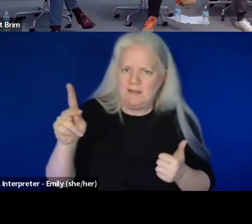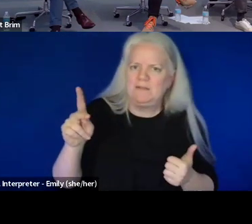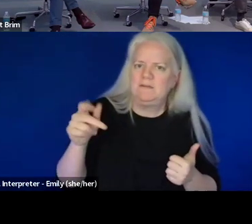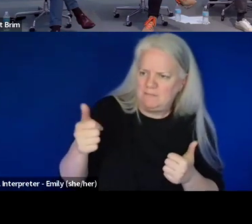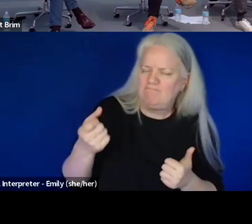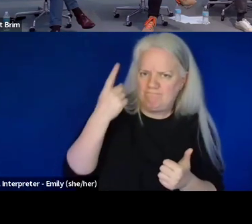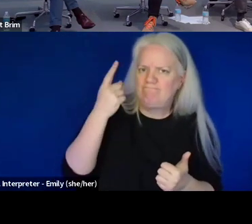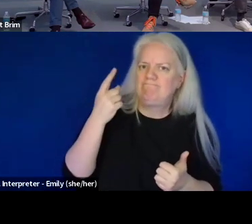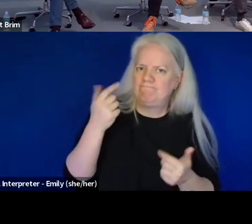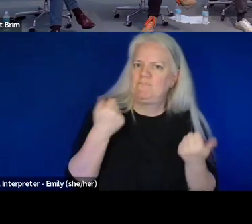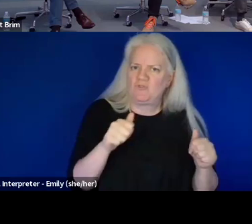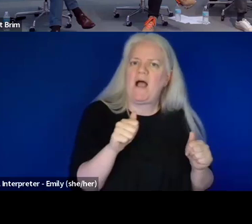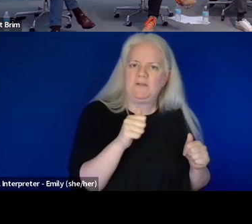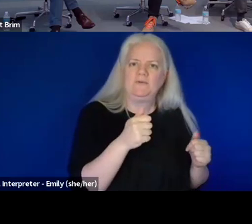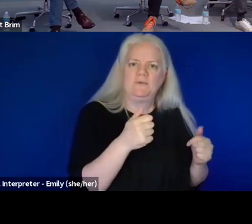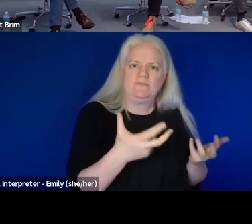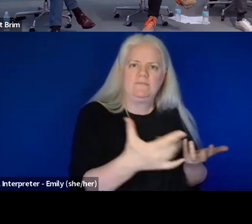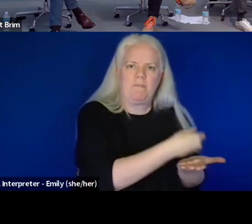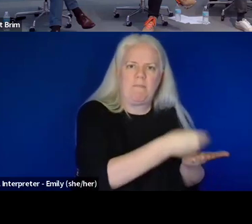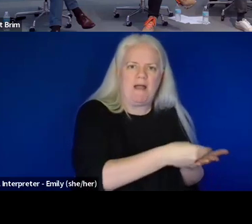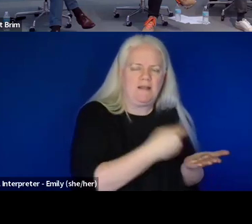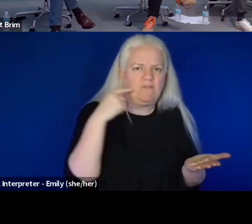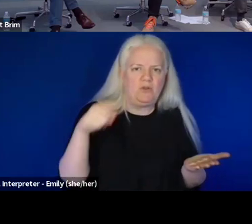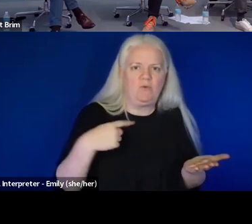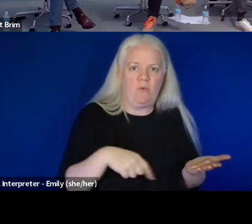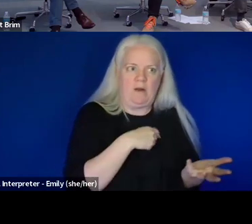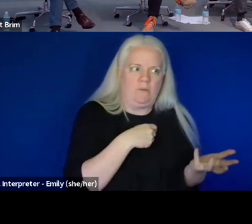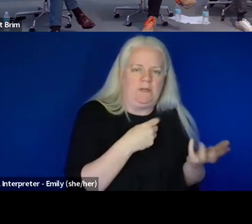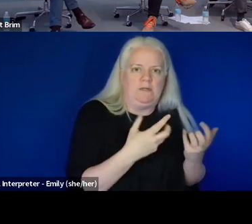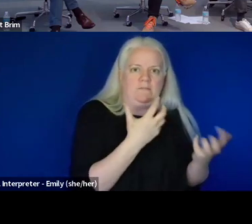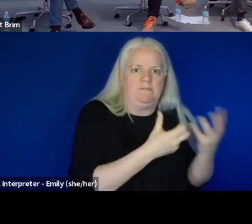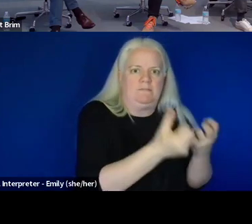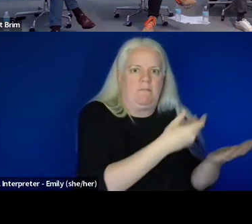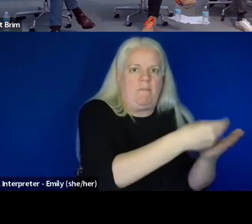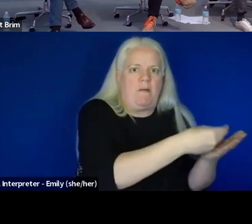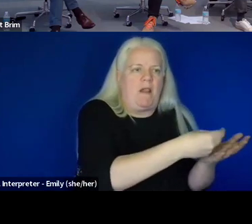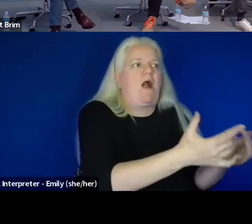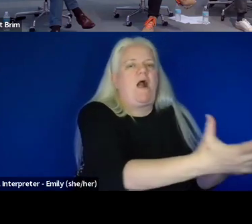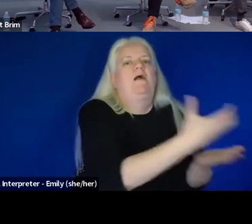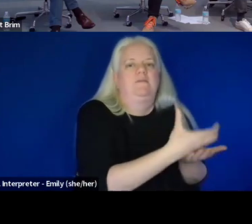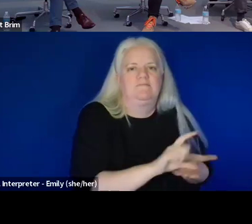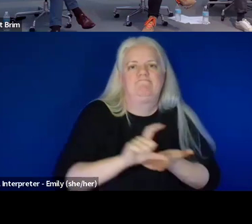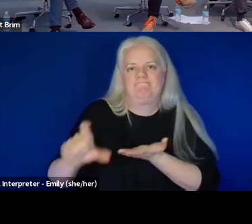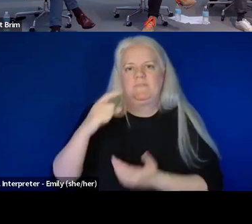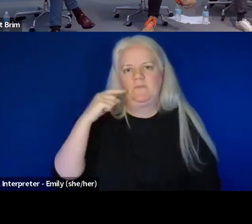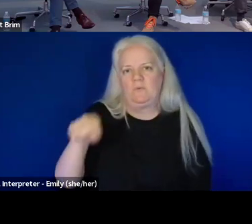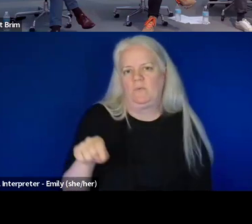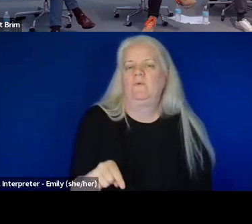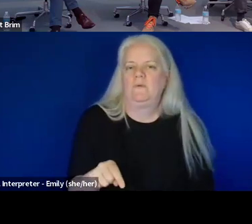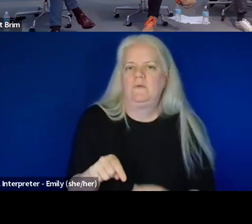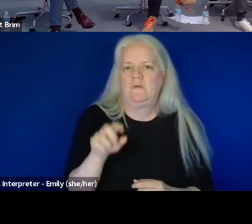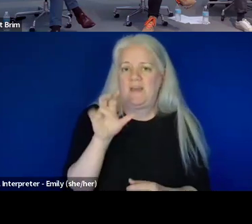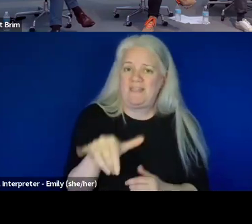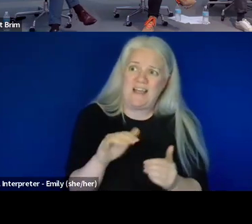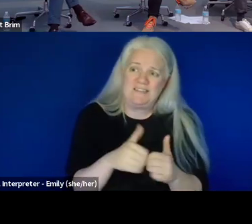get Chala some money. And then we scrambled like crazy to try to provide it. But that's how I think like all of these problems sort of get solved